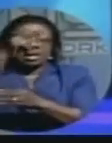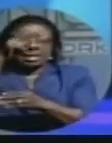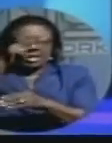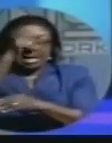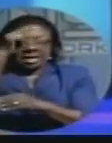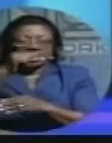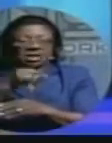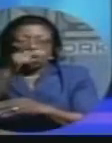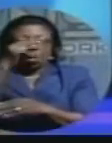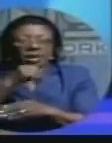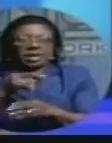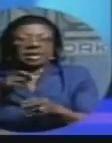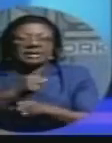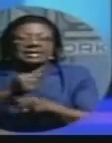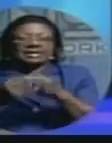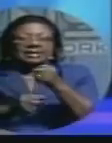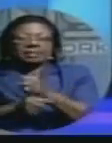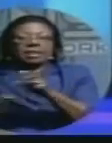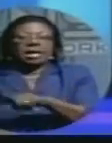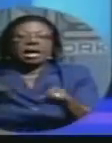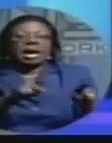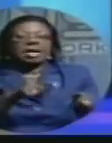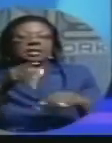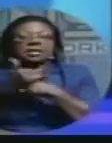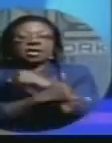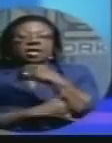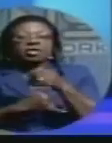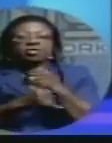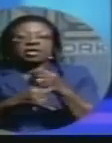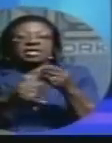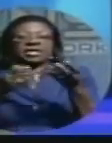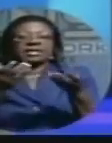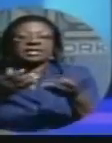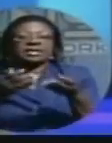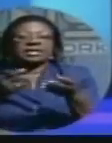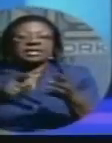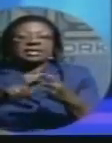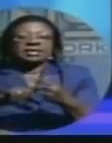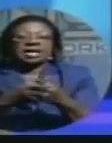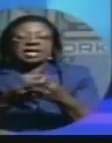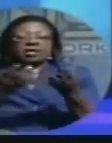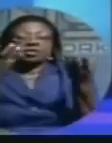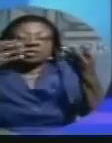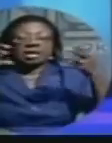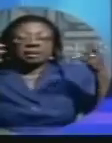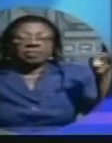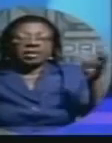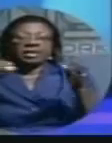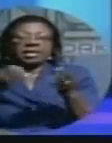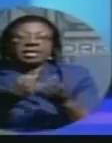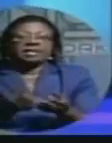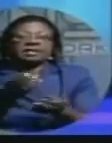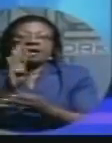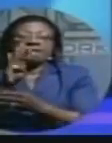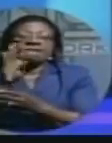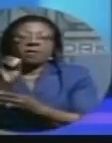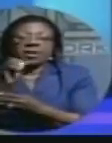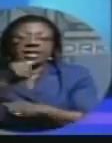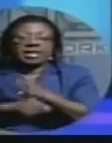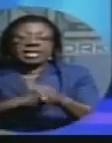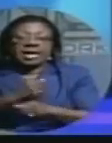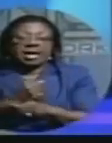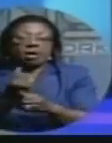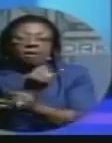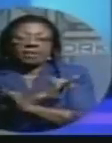as the country prepares to celebrate its 40th independence, this is the time for those decisions to be made. Meantime, Education Minister